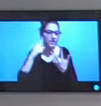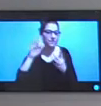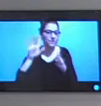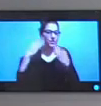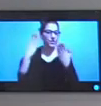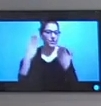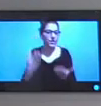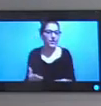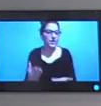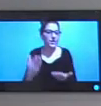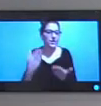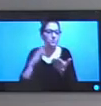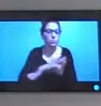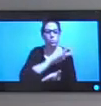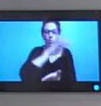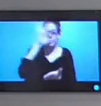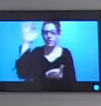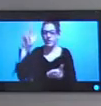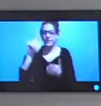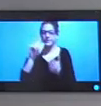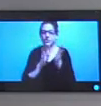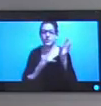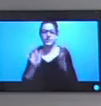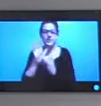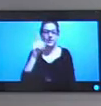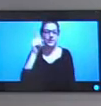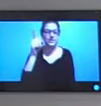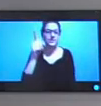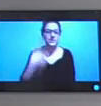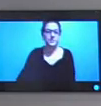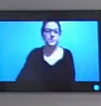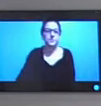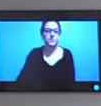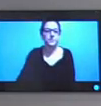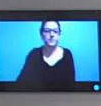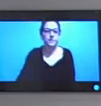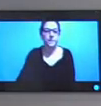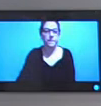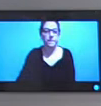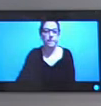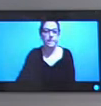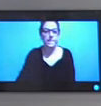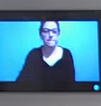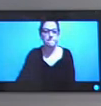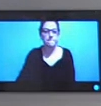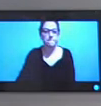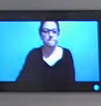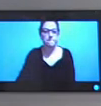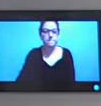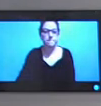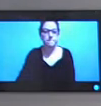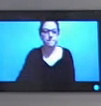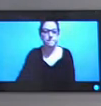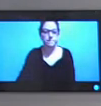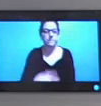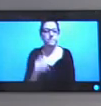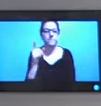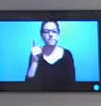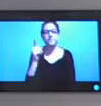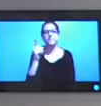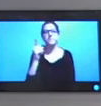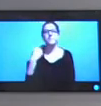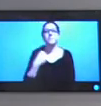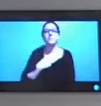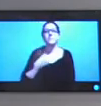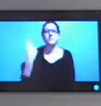alleluias clear. The marriage feast is waiting, the gates